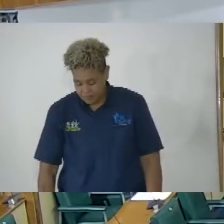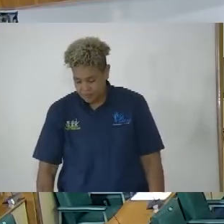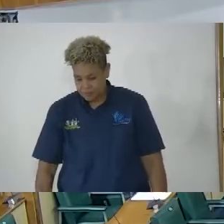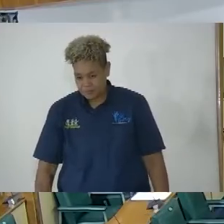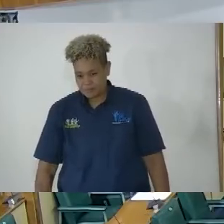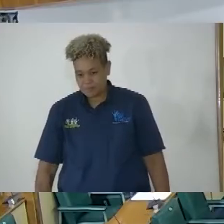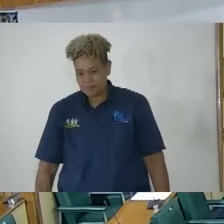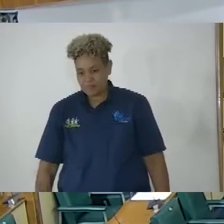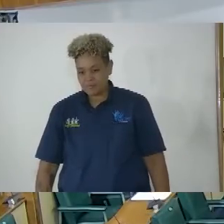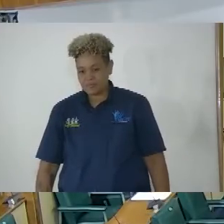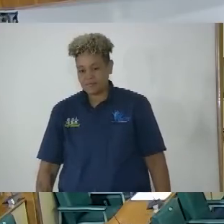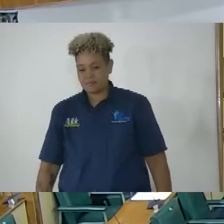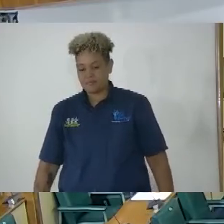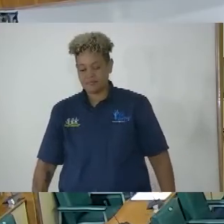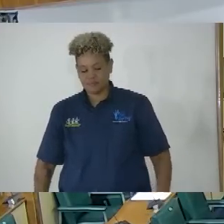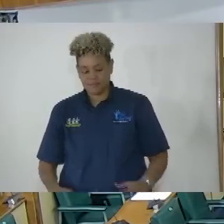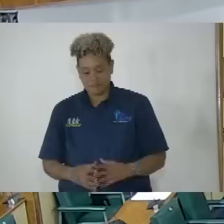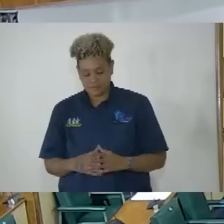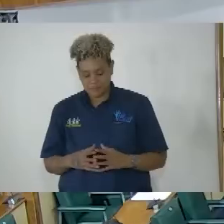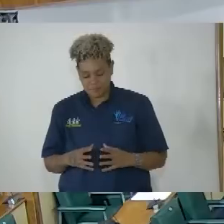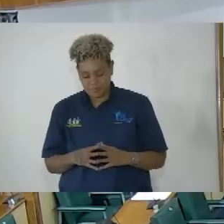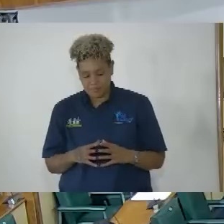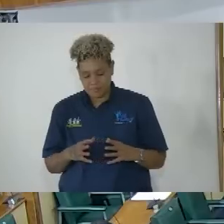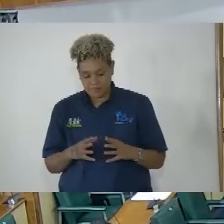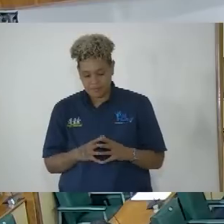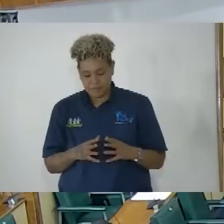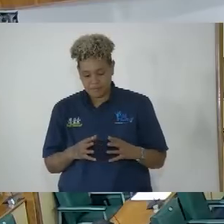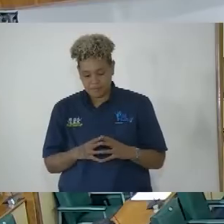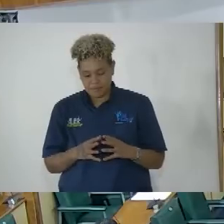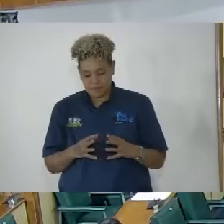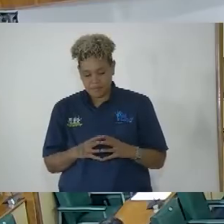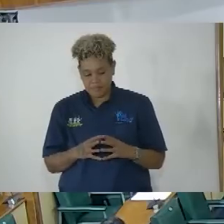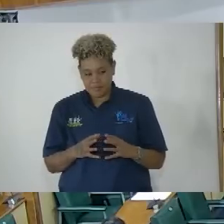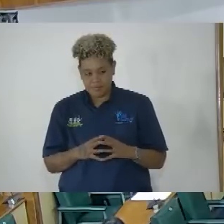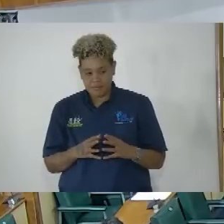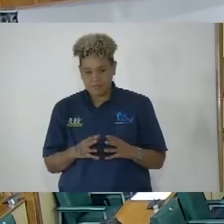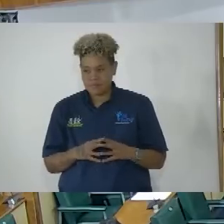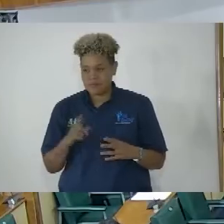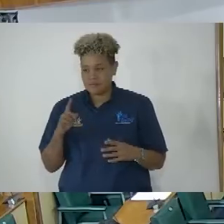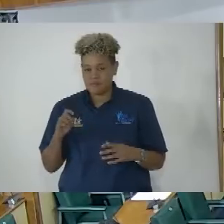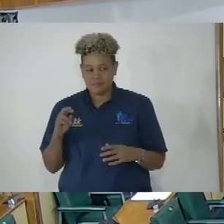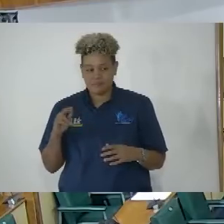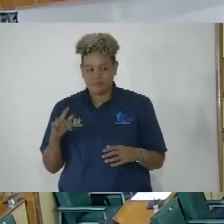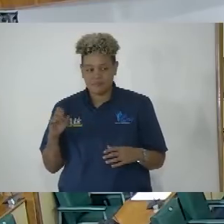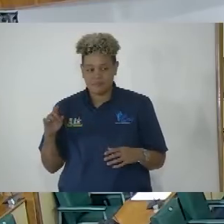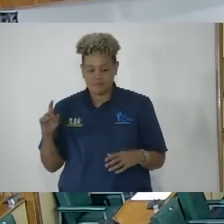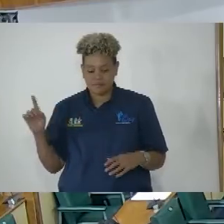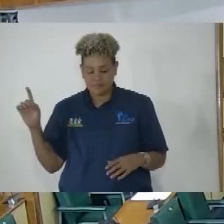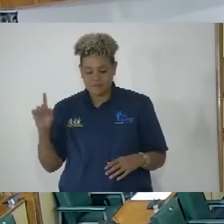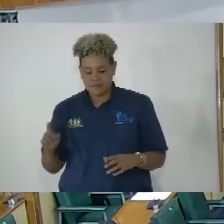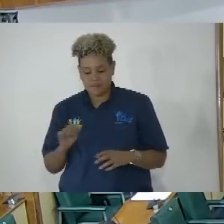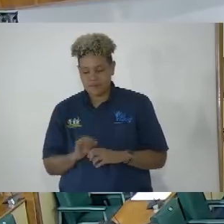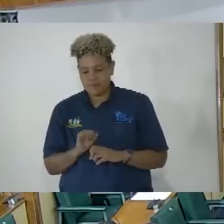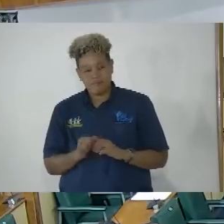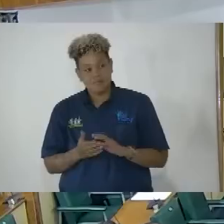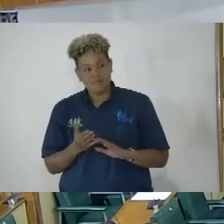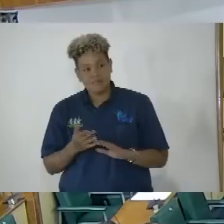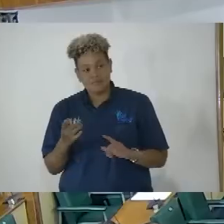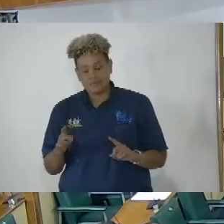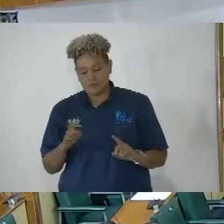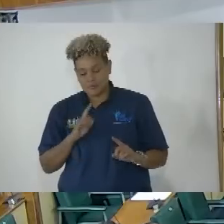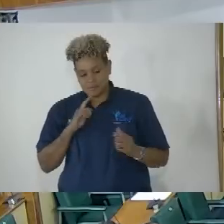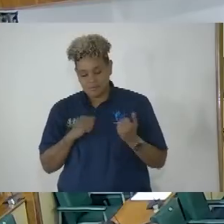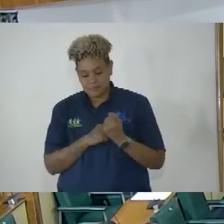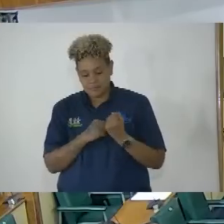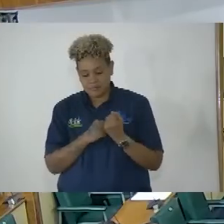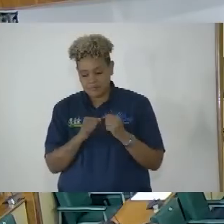Mr. Where is the other orderly here? So the one orderly working in the chamber? You need to just assist the minister